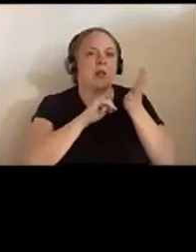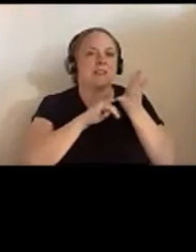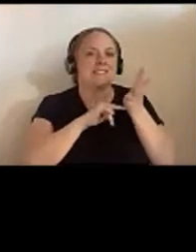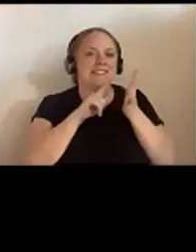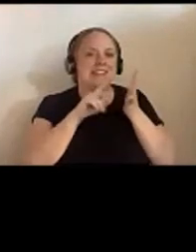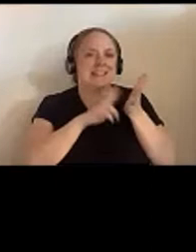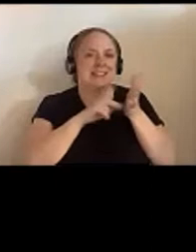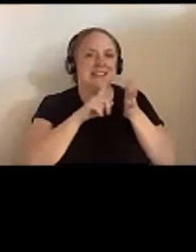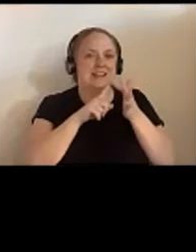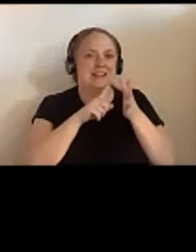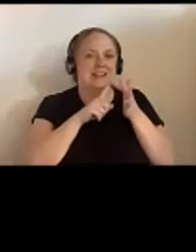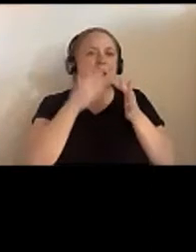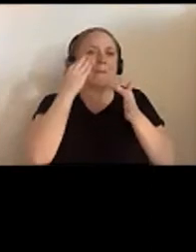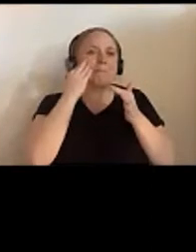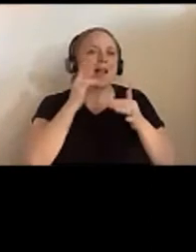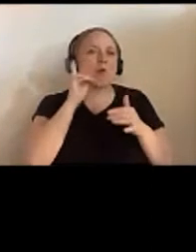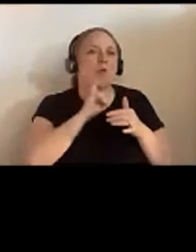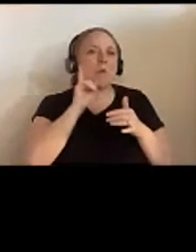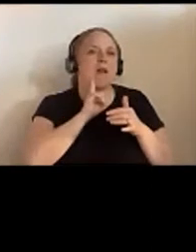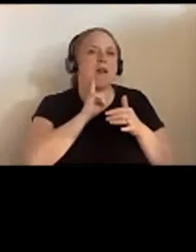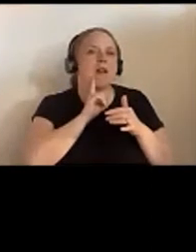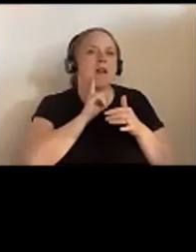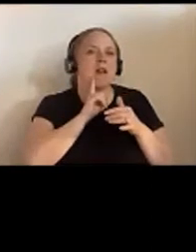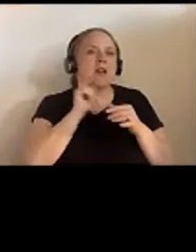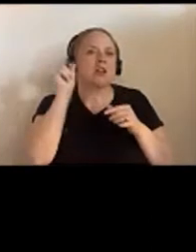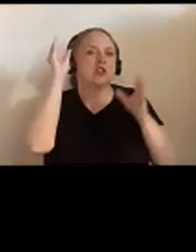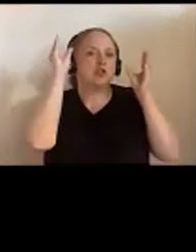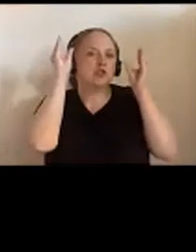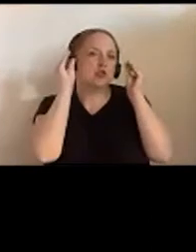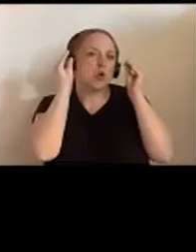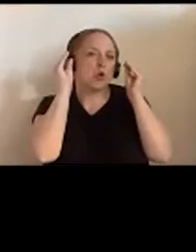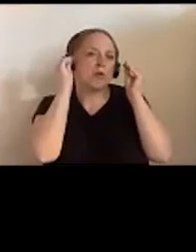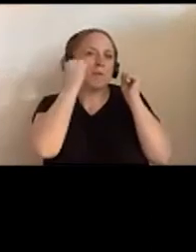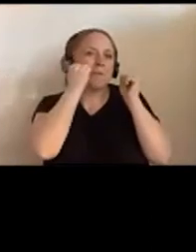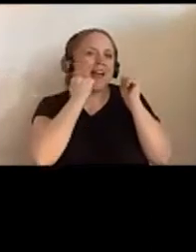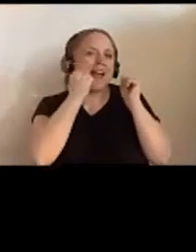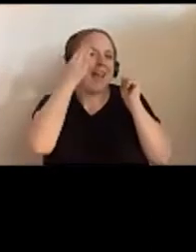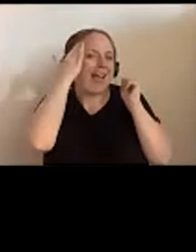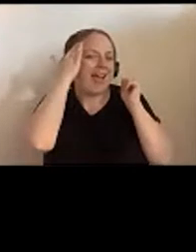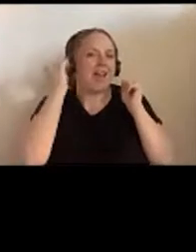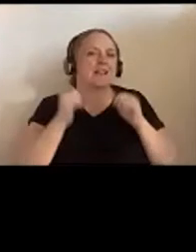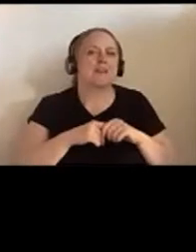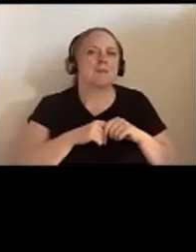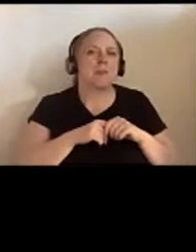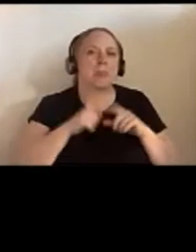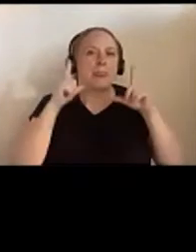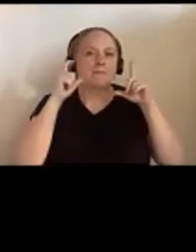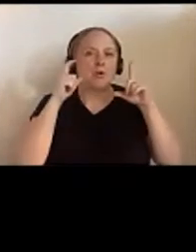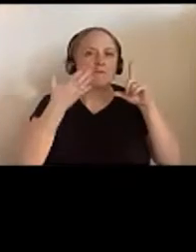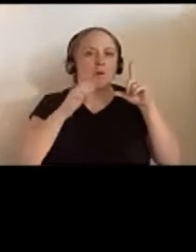a Black woman with short-cropped Black hair. She's photographed from